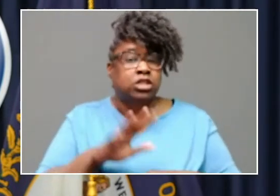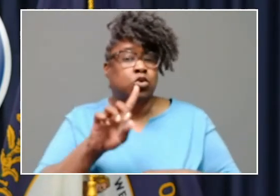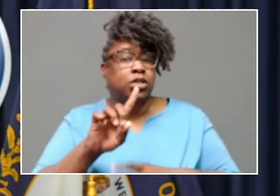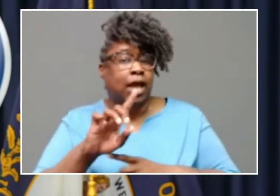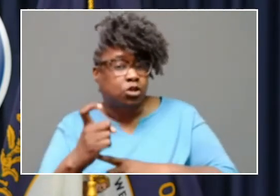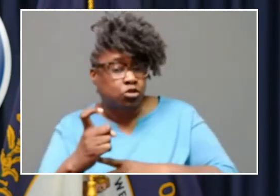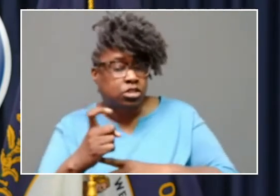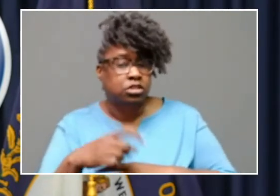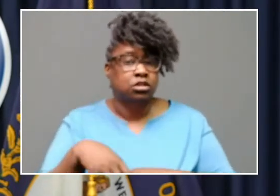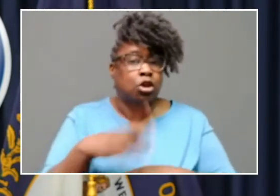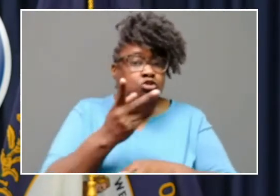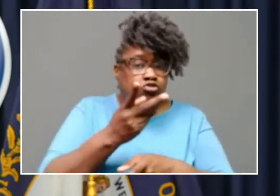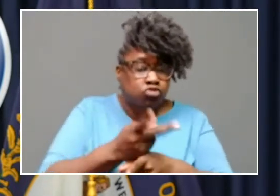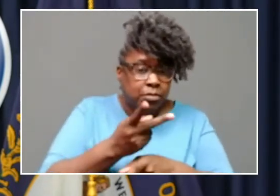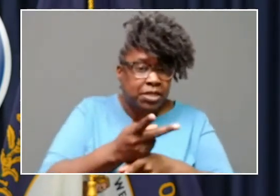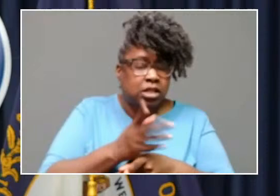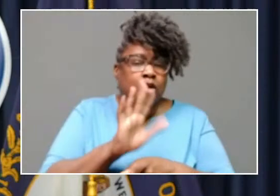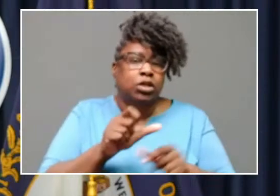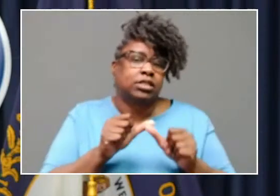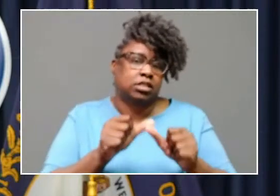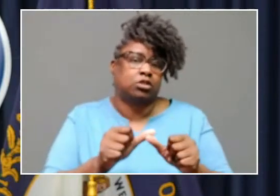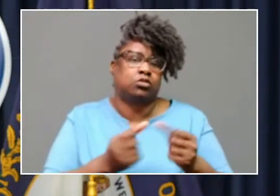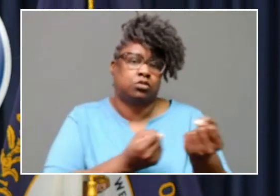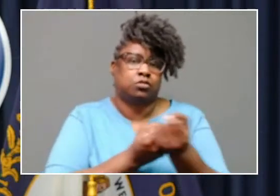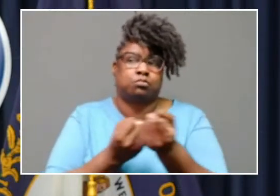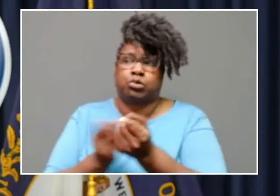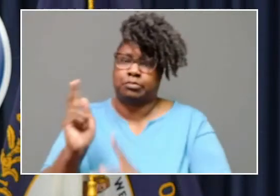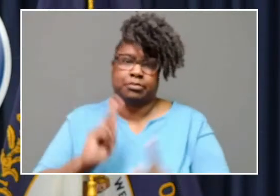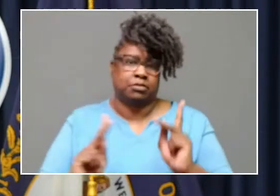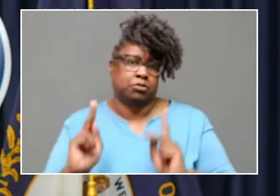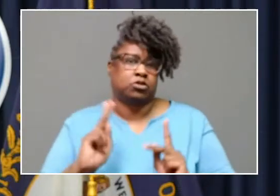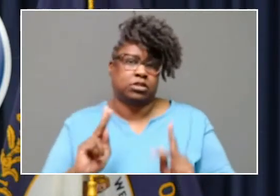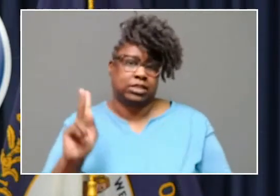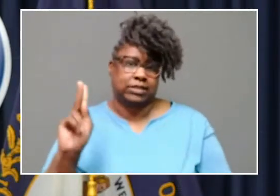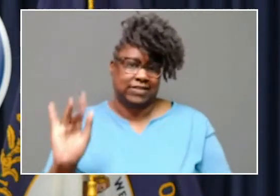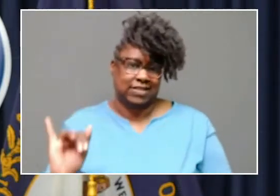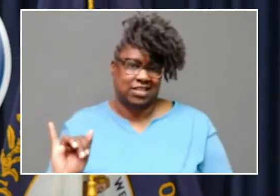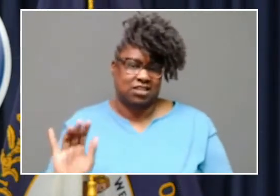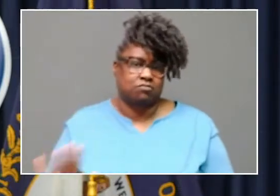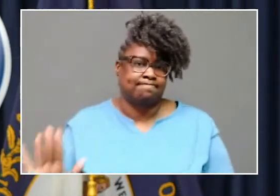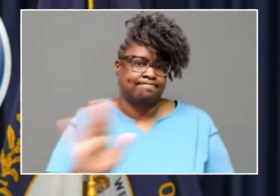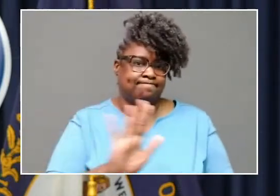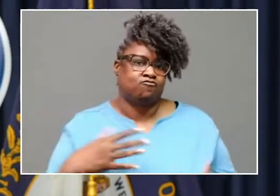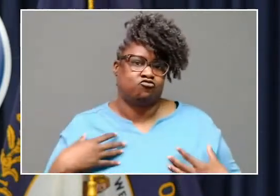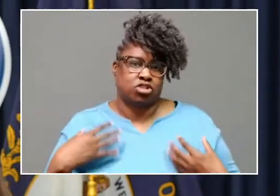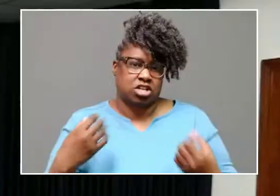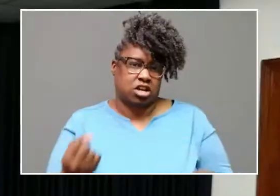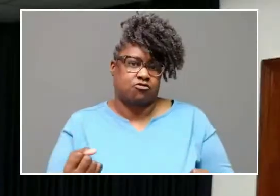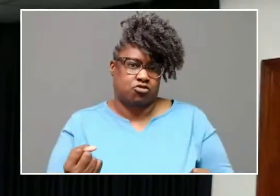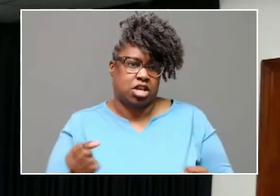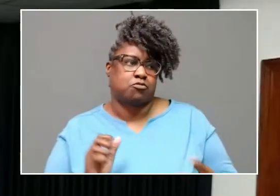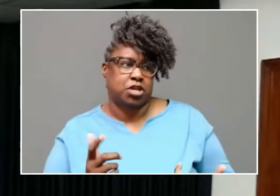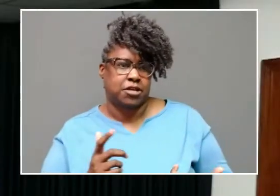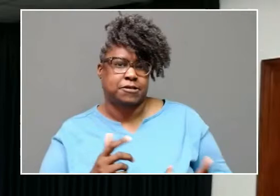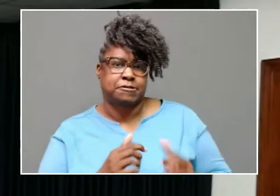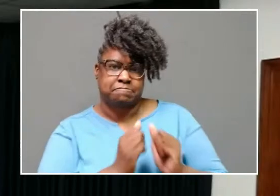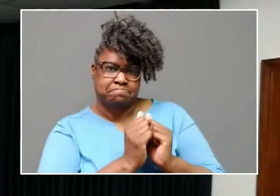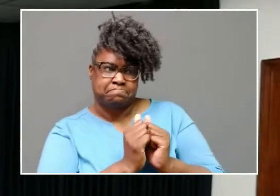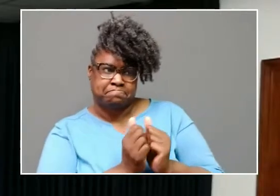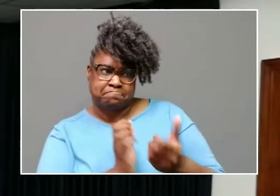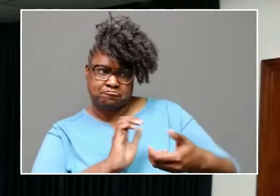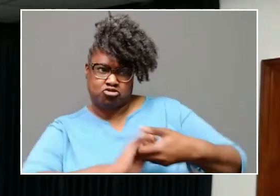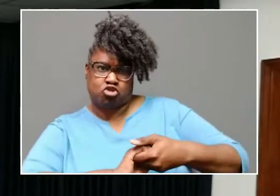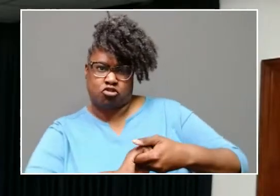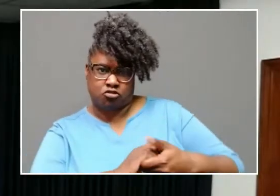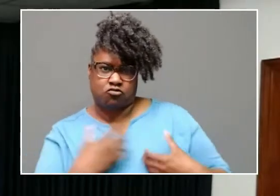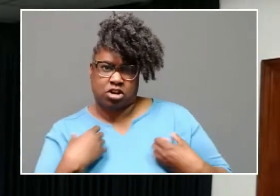and continue to support Kentuckians, Governor, in their recovery and our joint recovery as we move forward. Thank you for your work. Thank you. Thank you so much. I appreciate